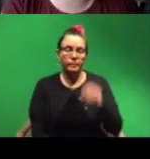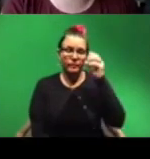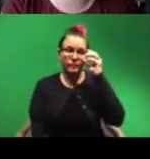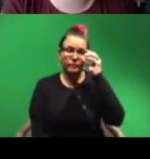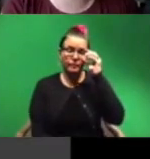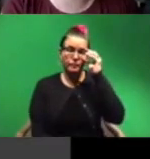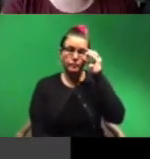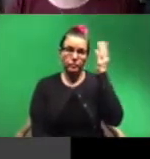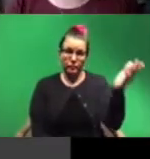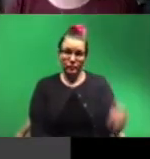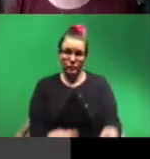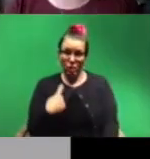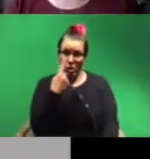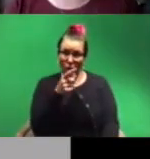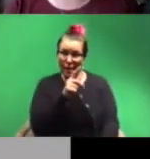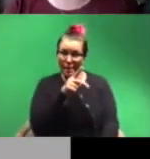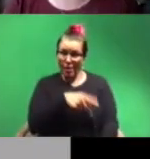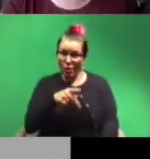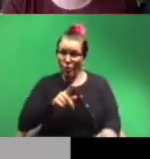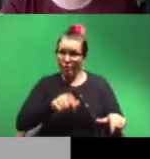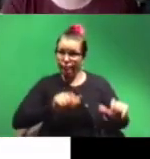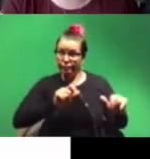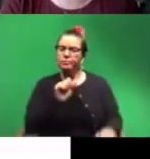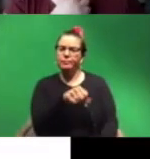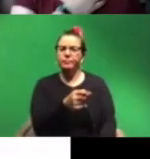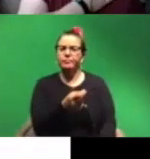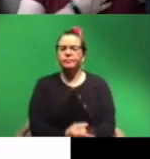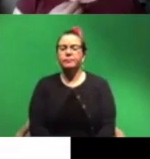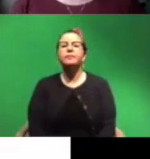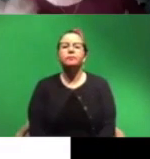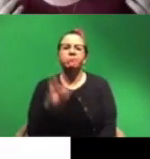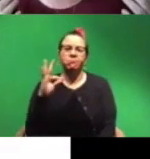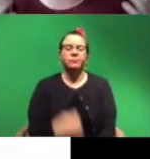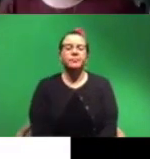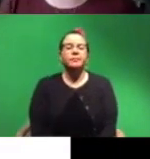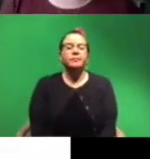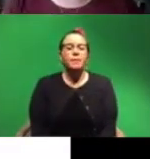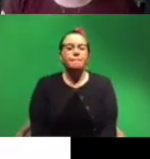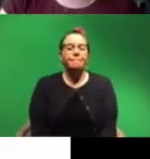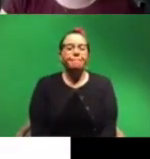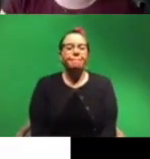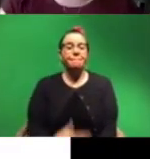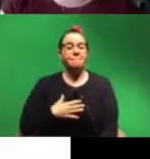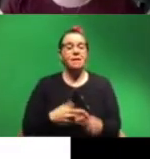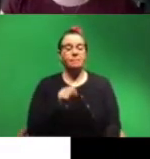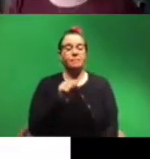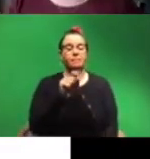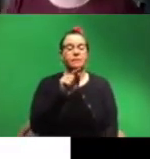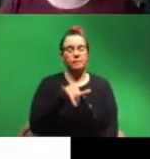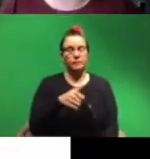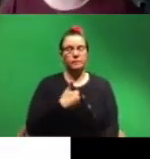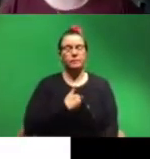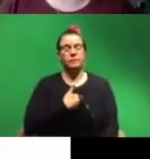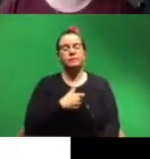Okay, does that look like a PowerPoint presentation? Totally. Brilliant. Okay, so yeah, my name's Stacy and I'm a